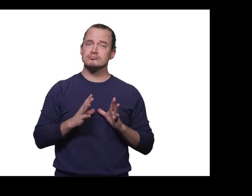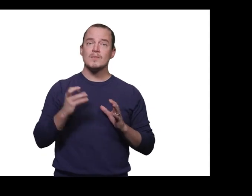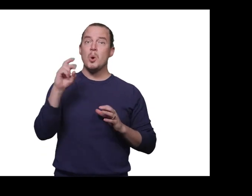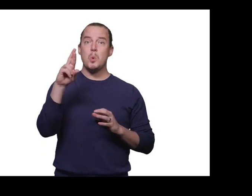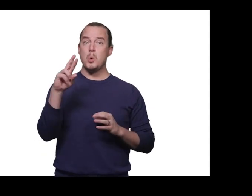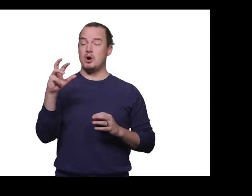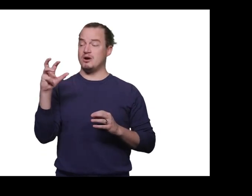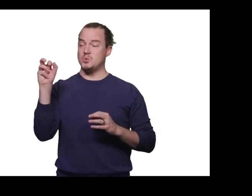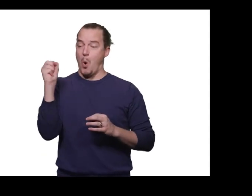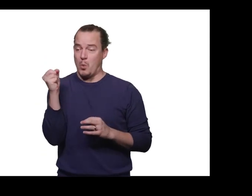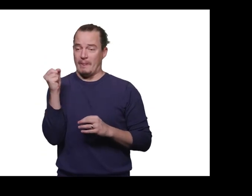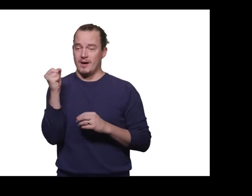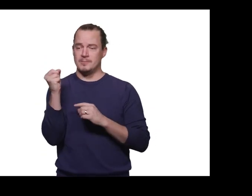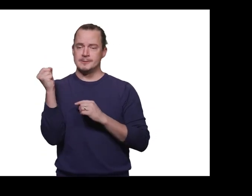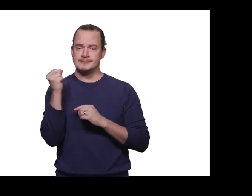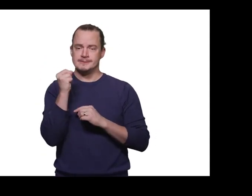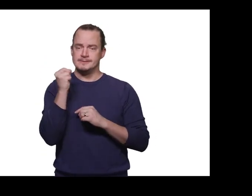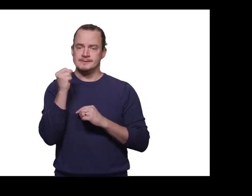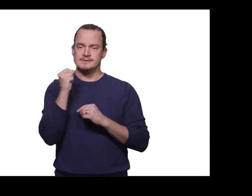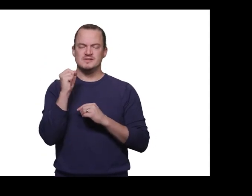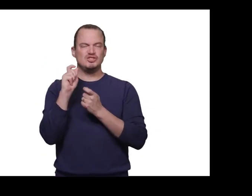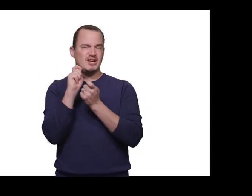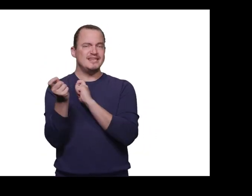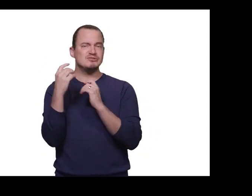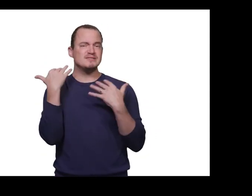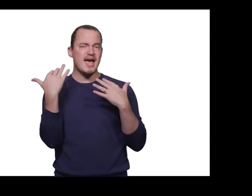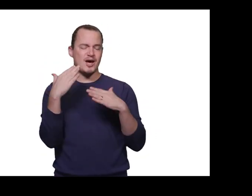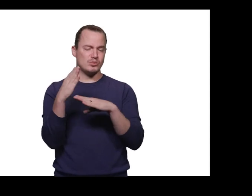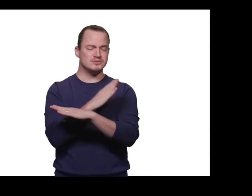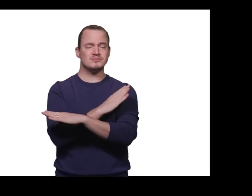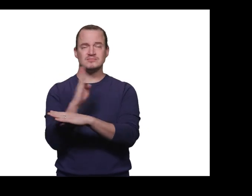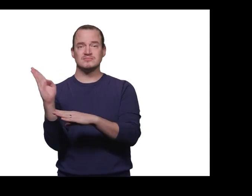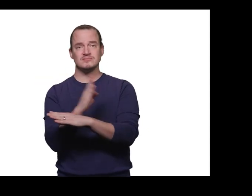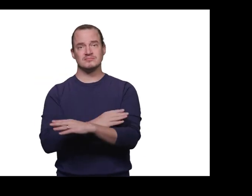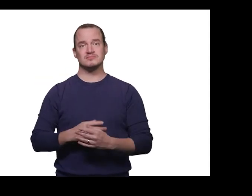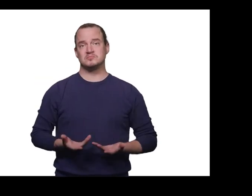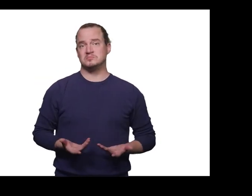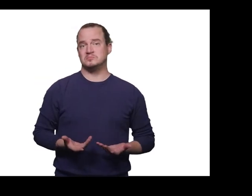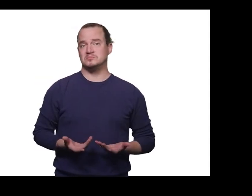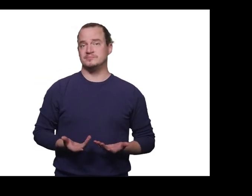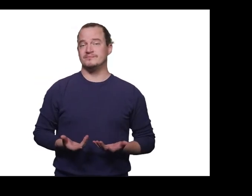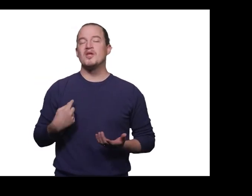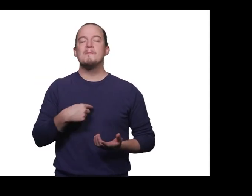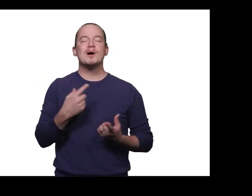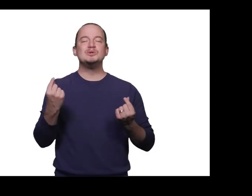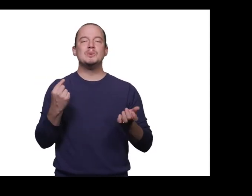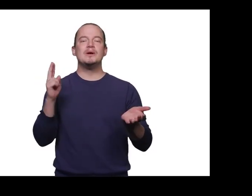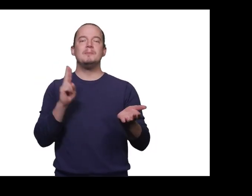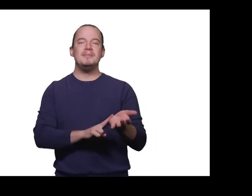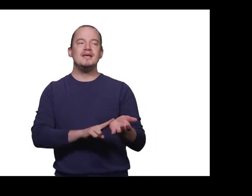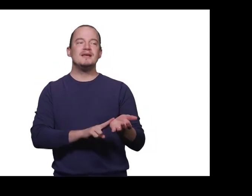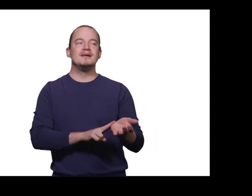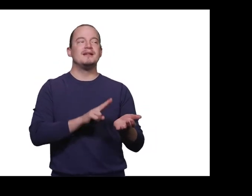don't vibrate as much can alter the sound enough. But we're going to use a steady beat